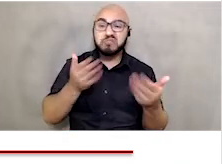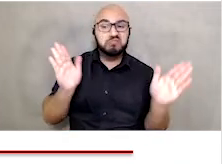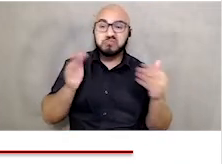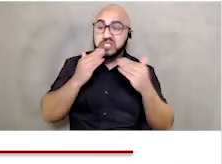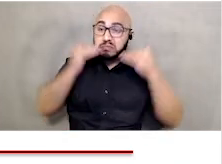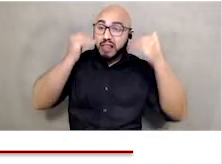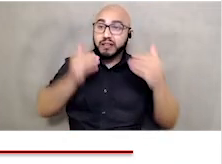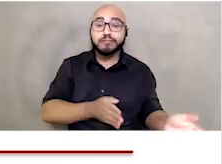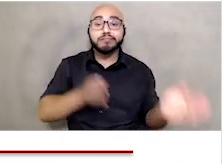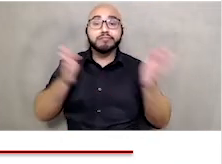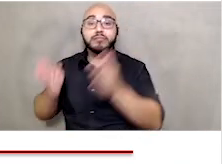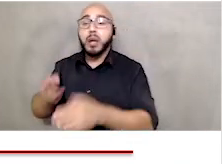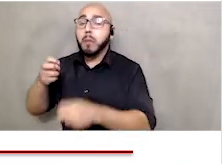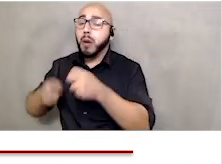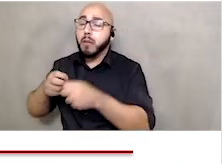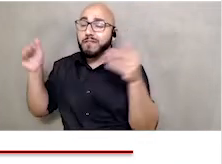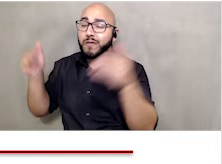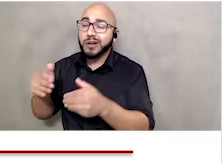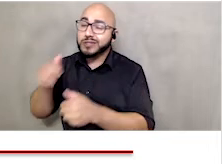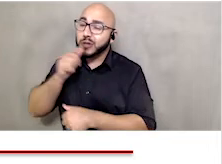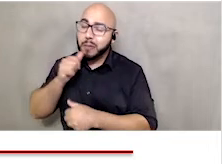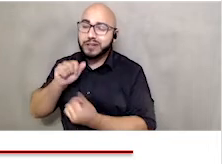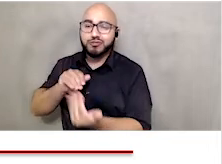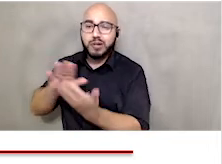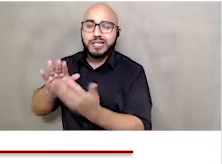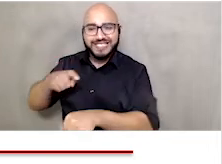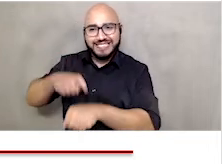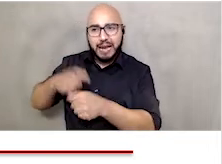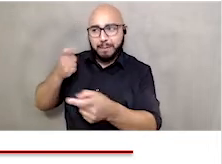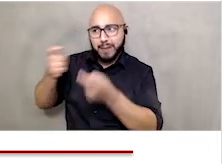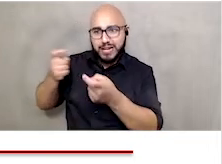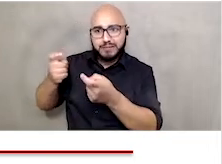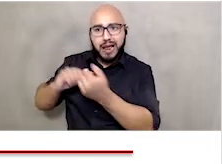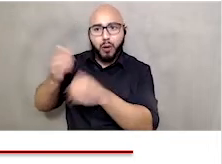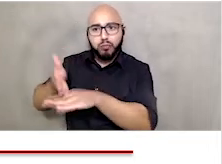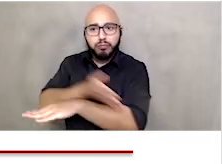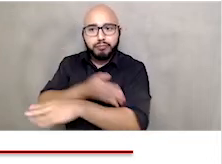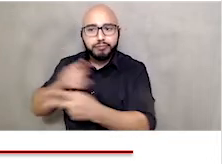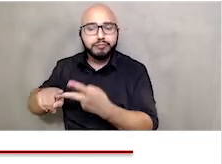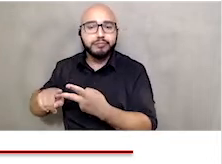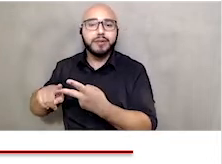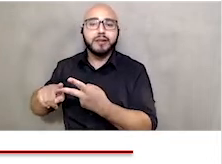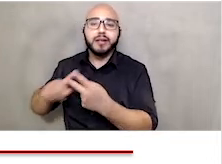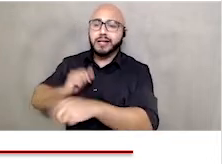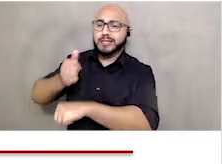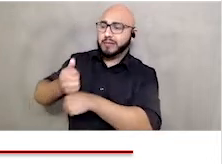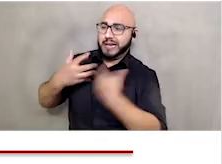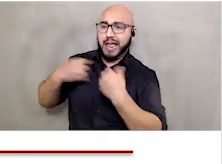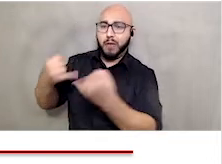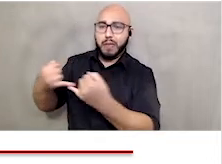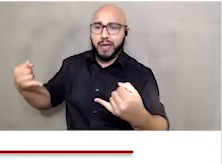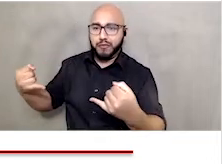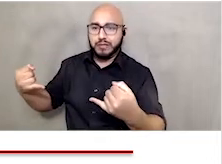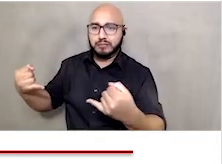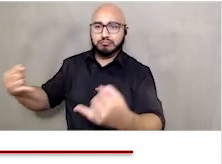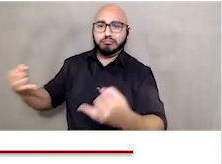problem focused coping strategies are working on managing your time better or establishing healthy boundaries.